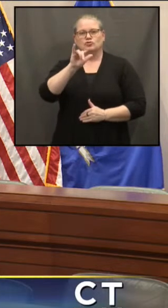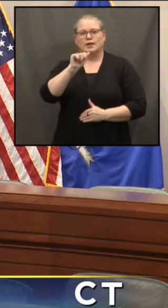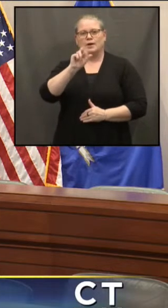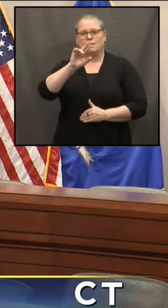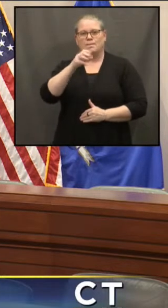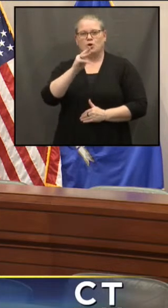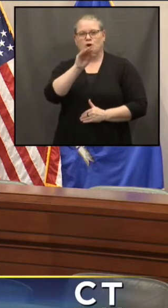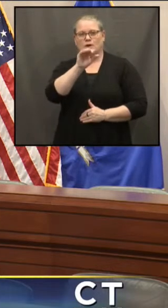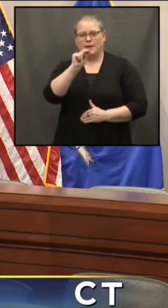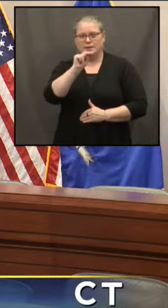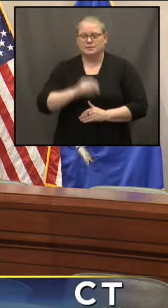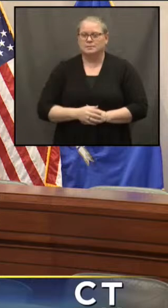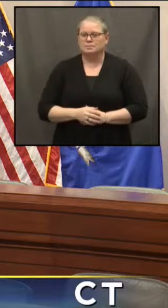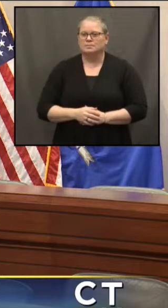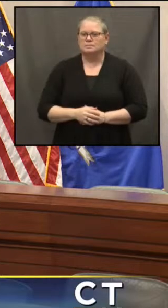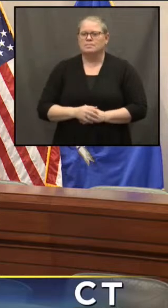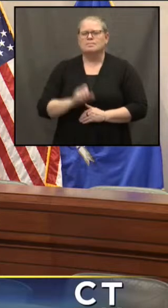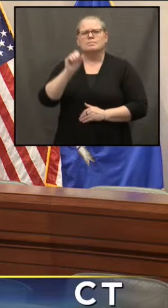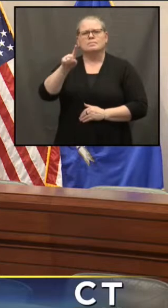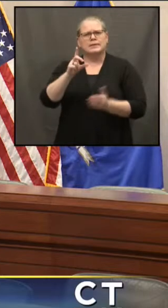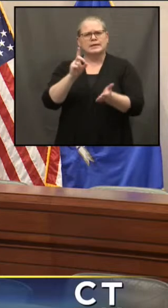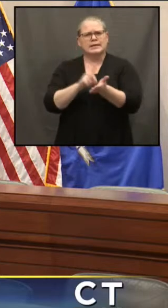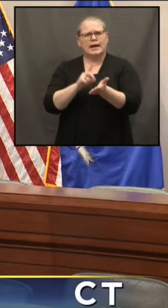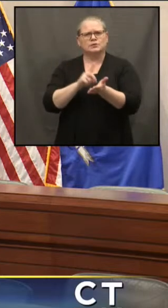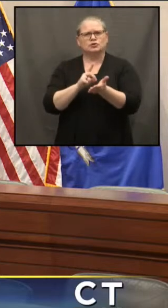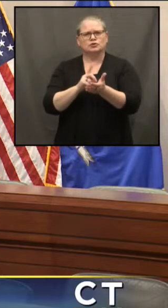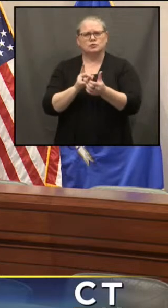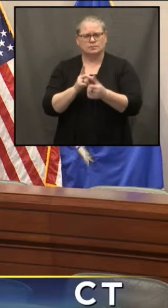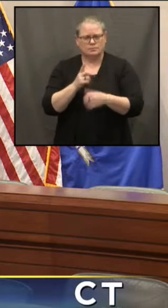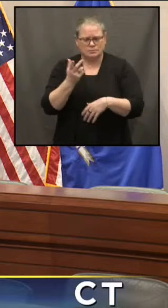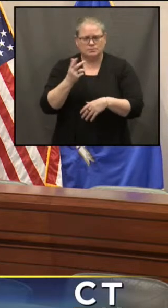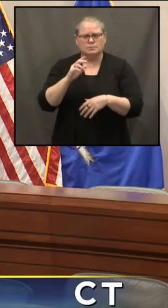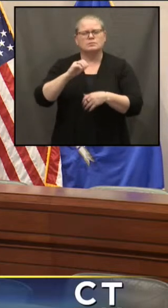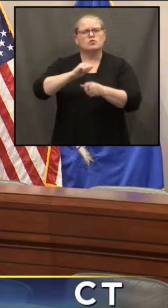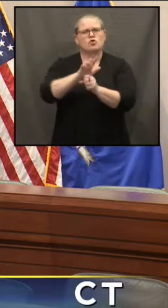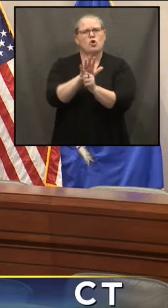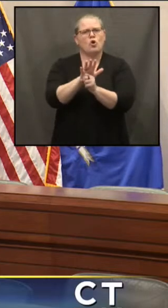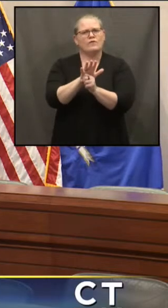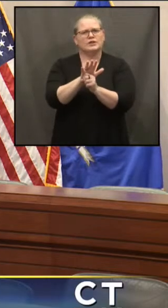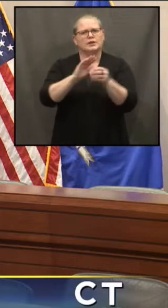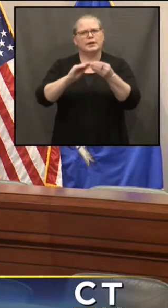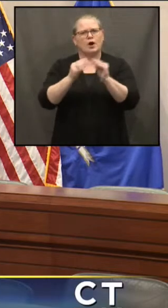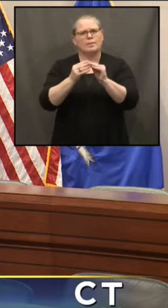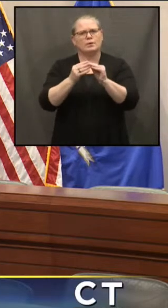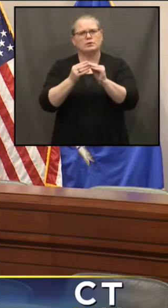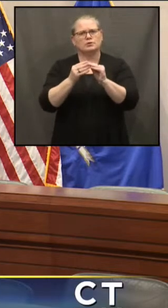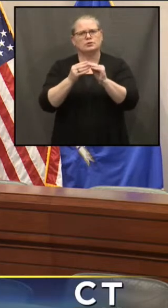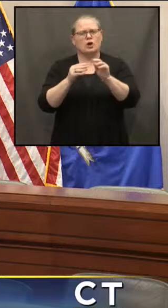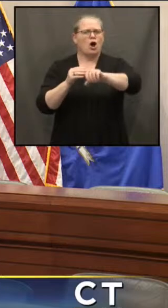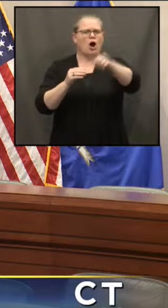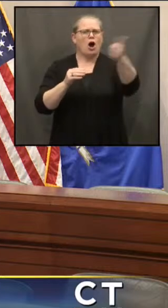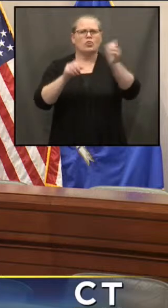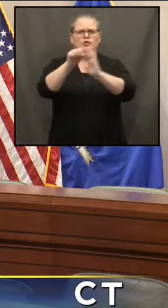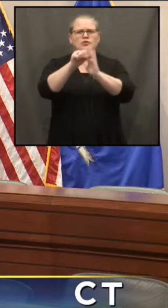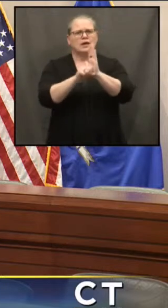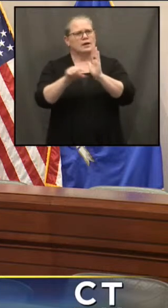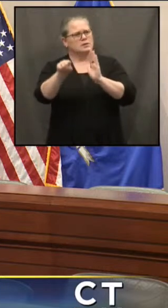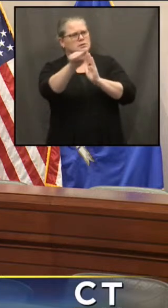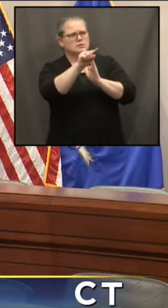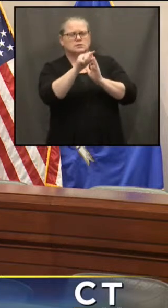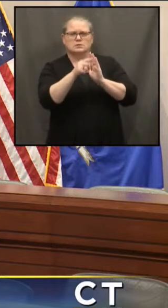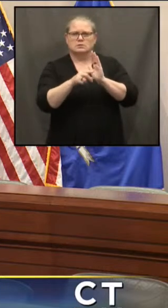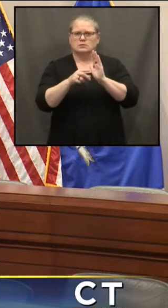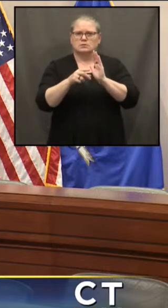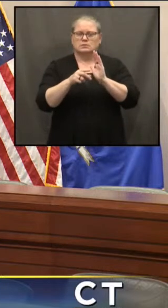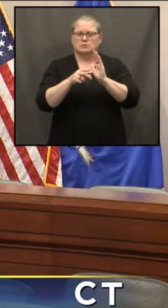Dr. Giussani, why are COVID-19 cases increasing at a faster rate than other states, despite one of the